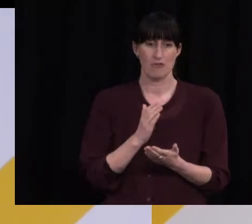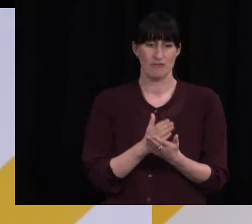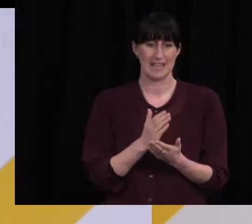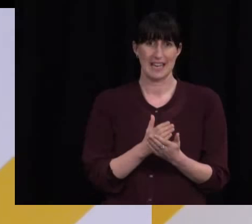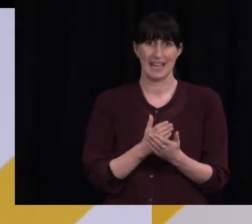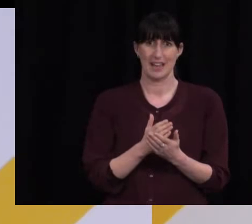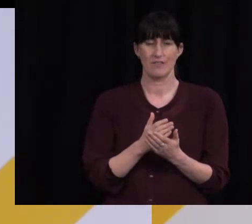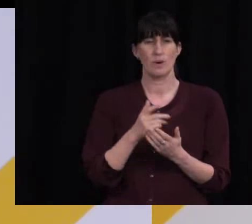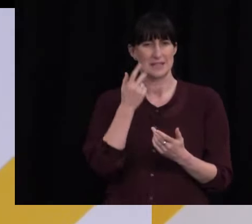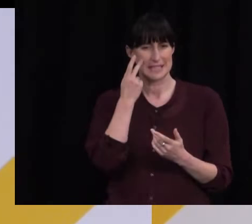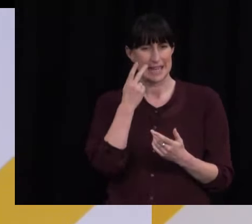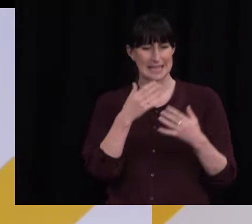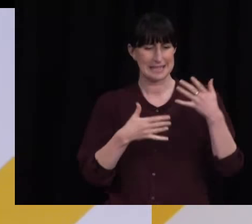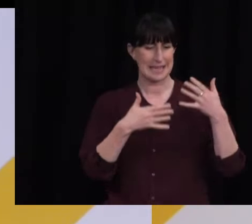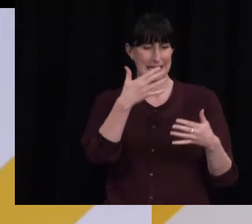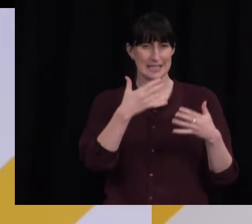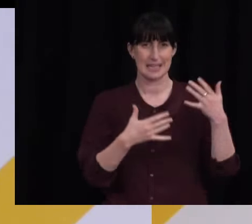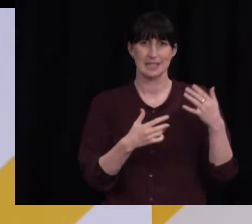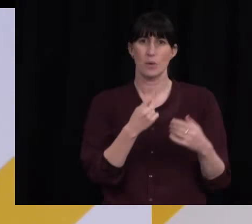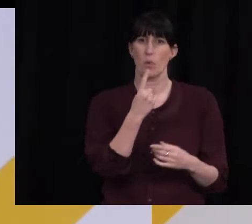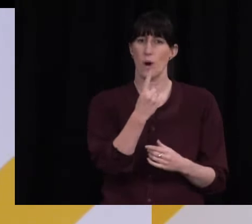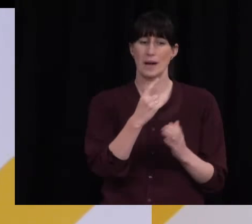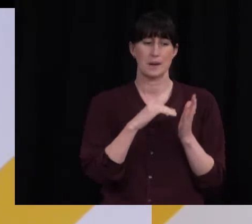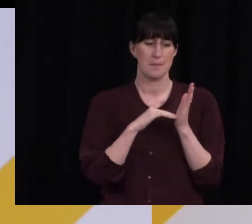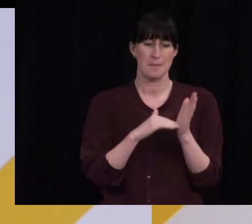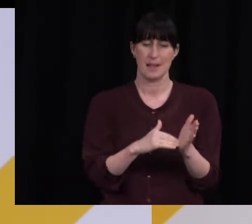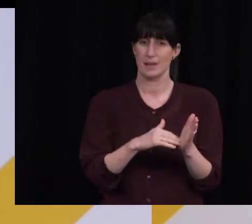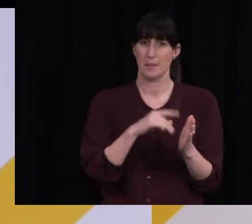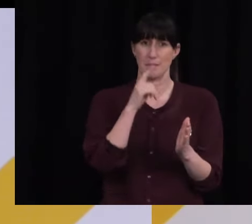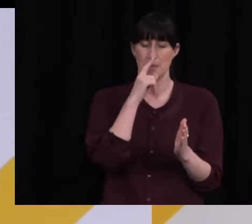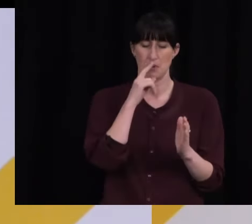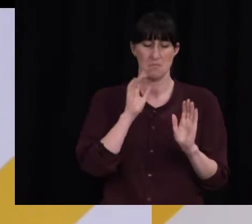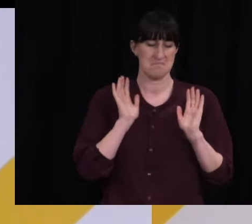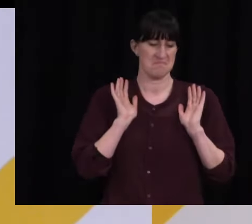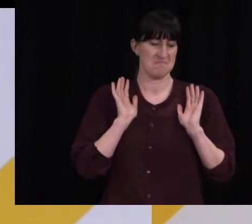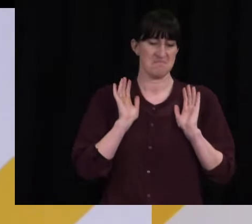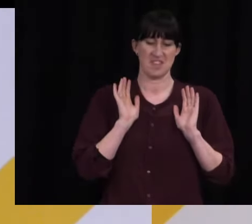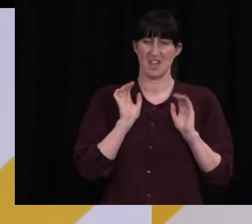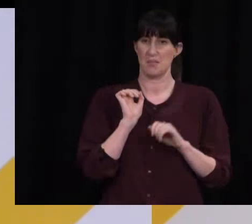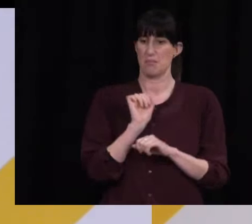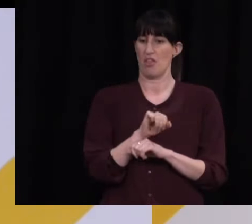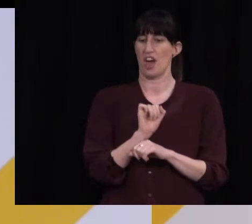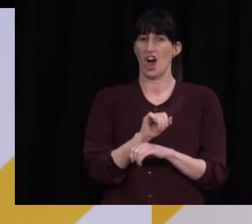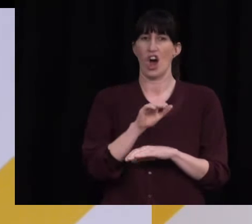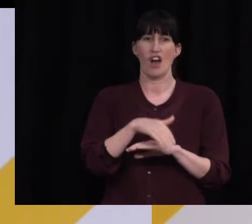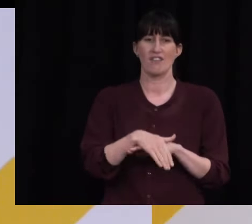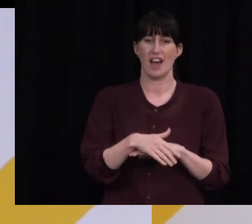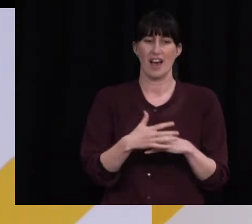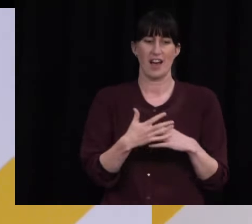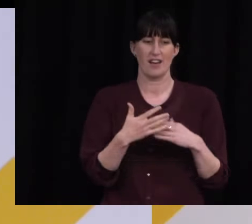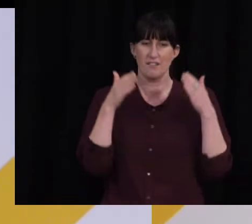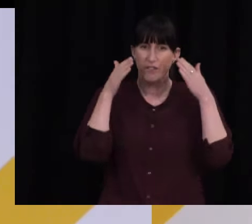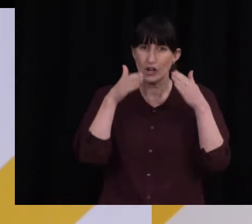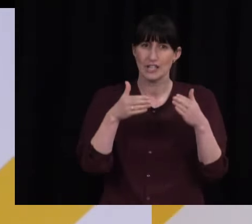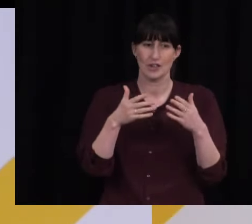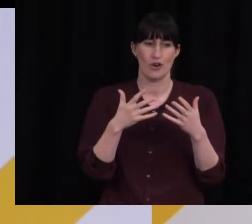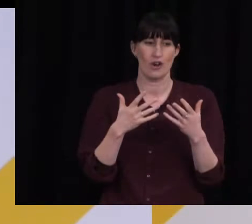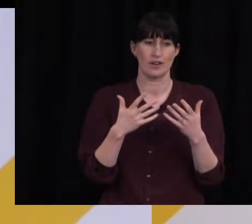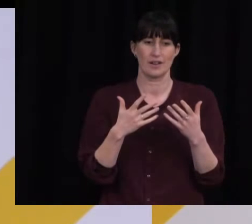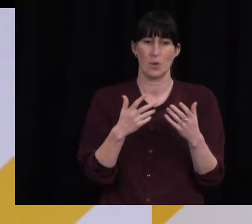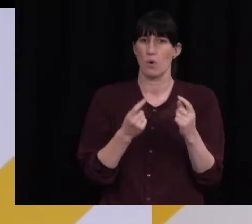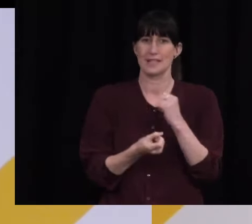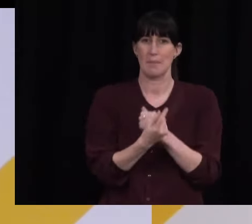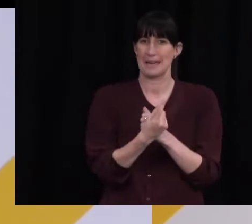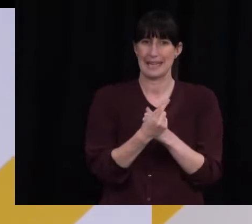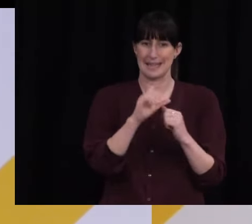engage with public life in the same way as the rest of the country do. The census have a way, Stats NZ have a way of fixing this. They go door to door across the